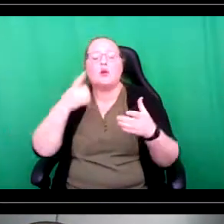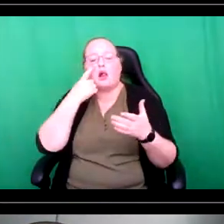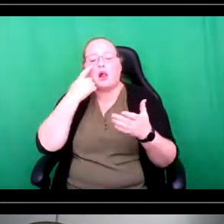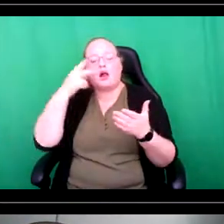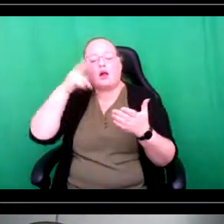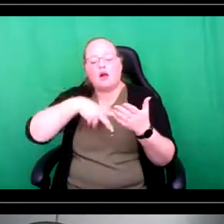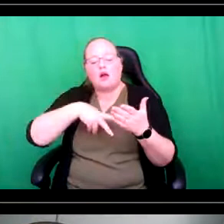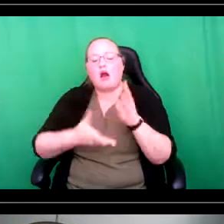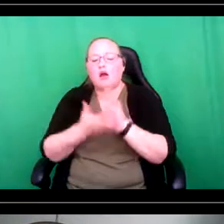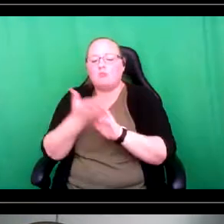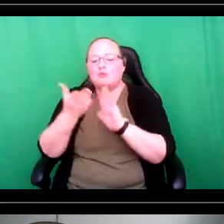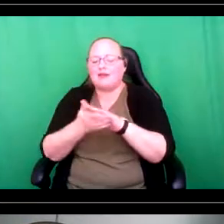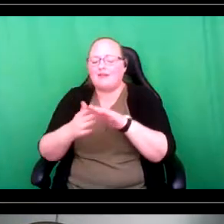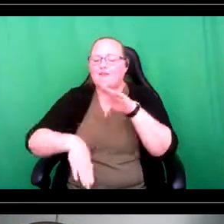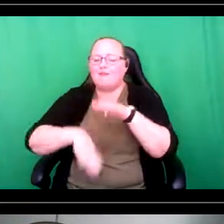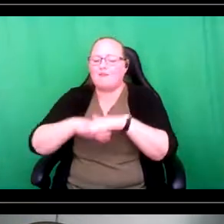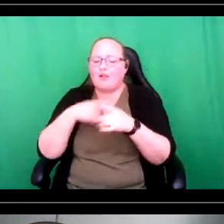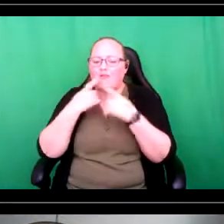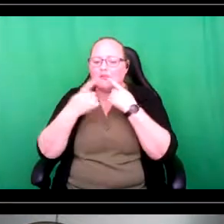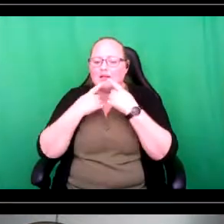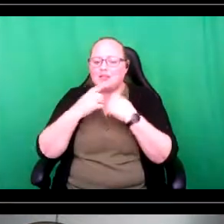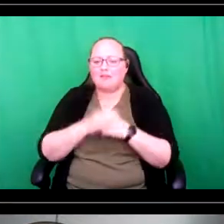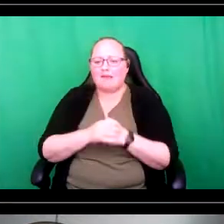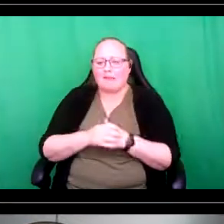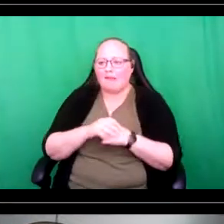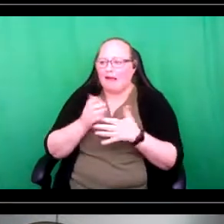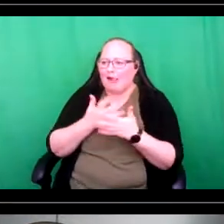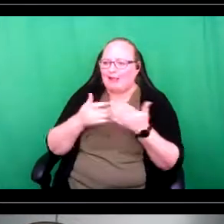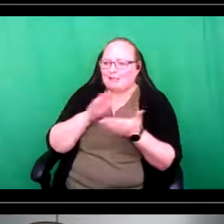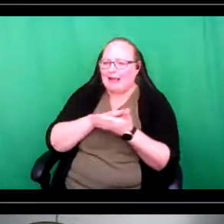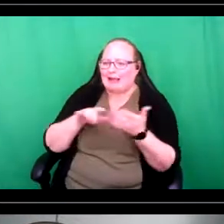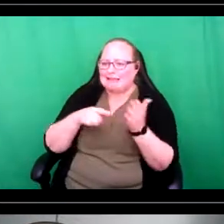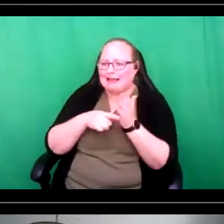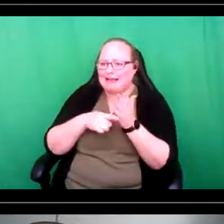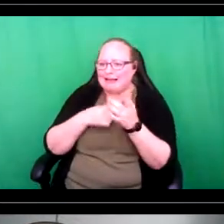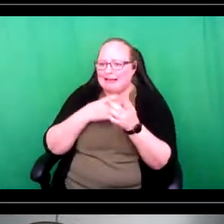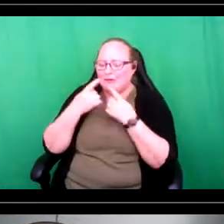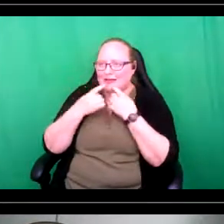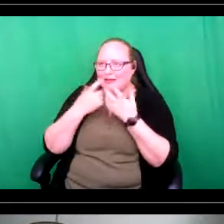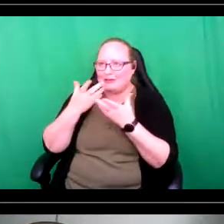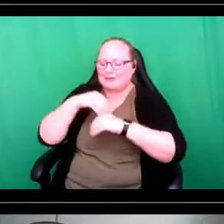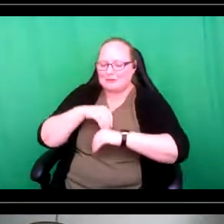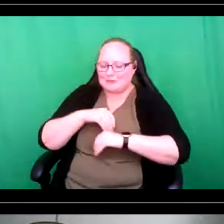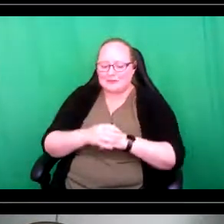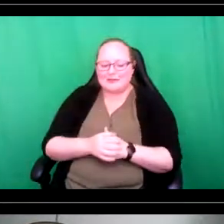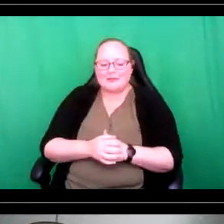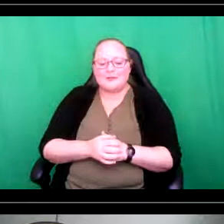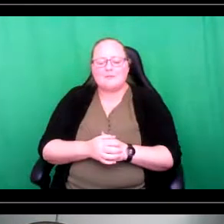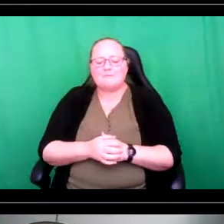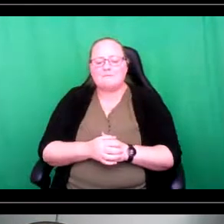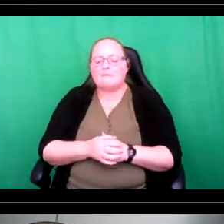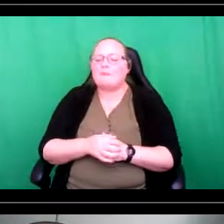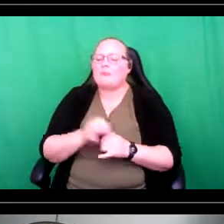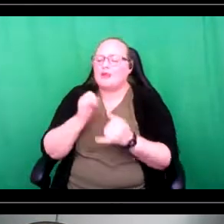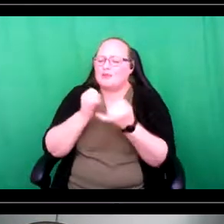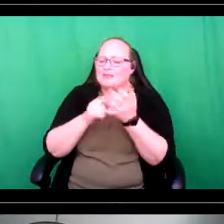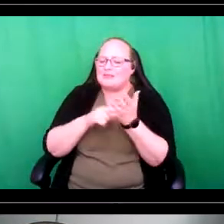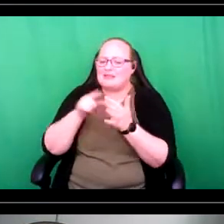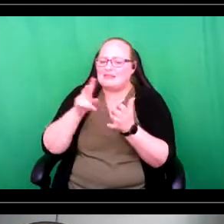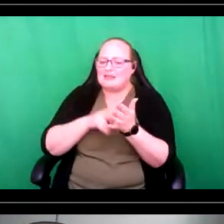Thank you. A lot of hectares to take in there. Steve, next question for you. Quite a specific one